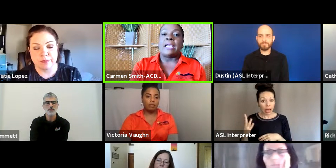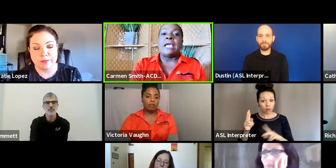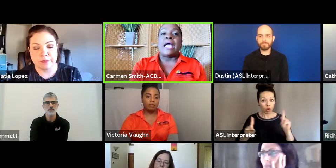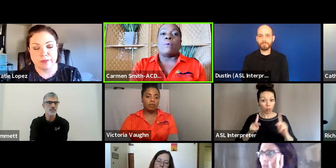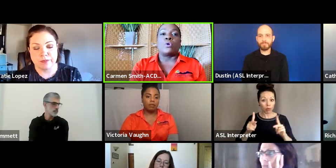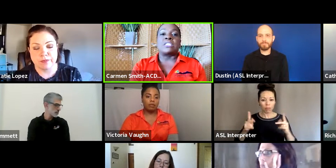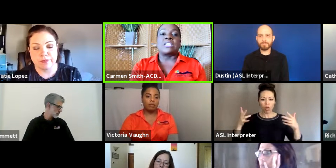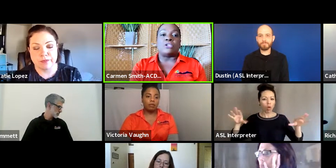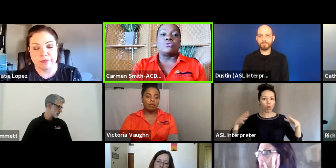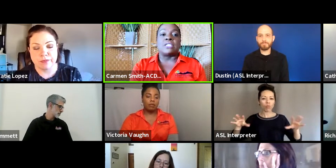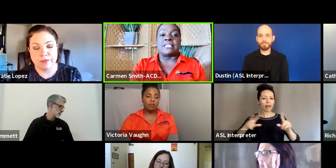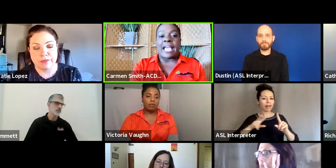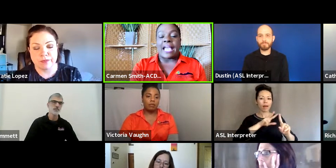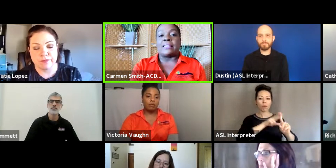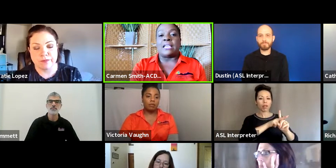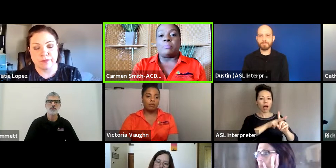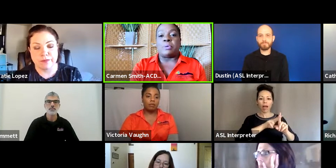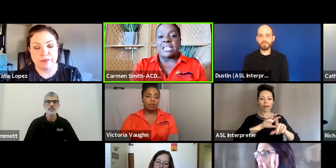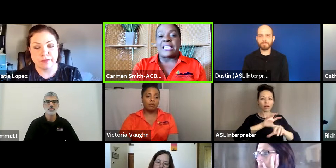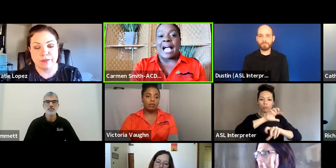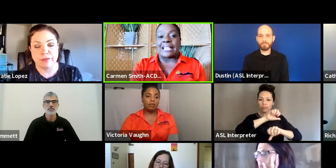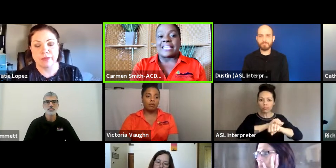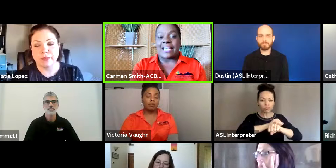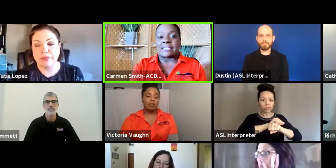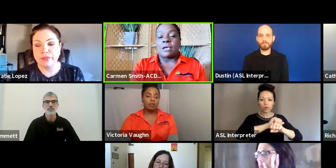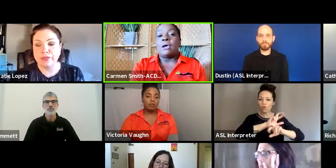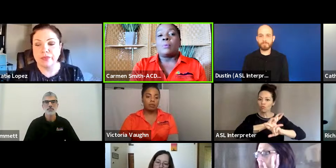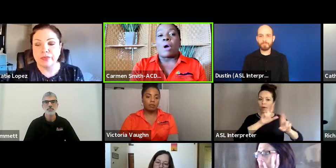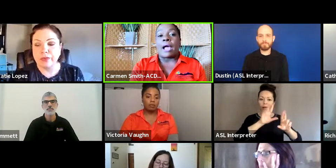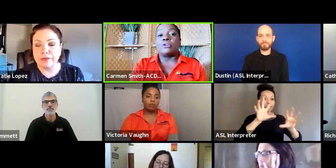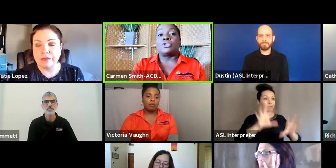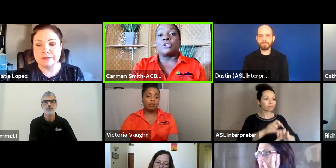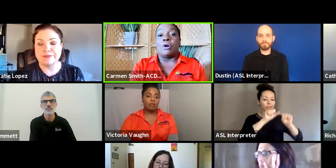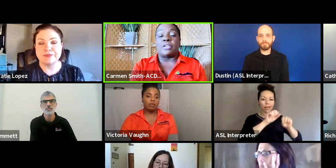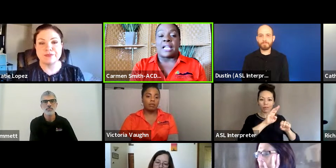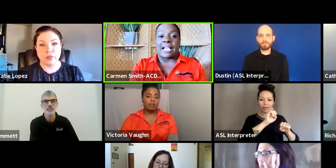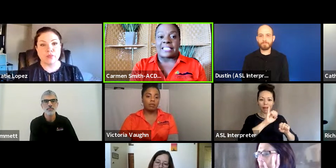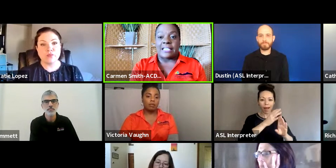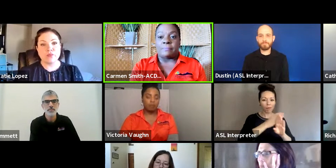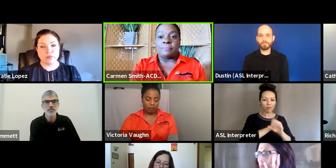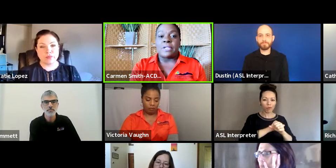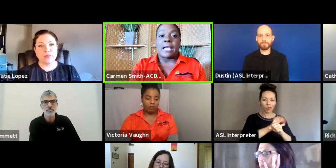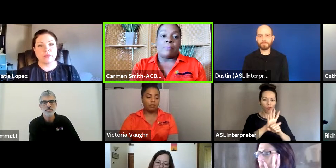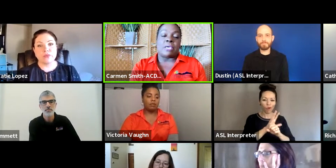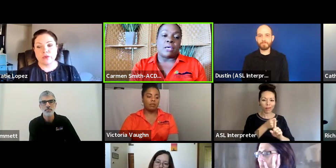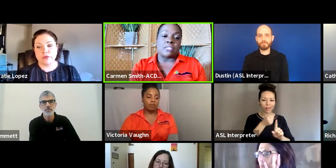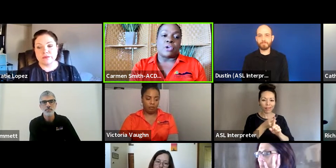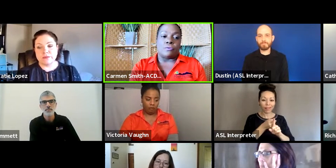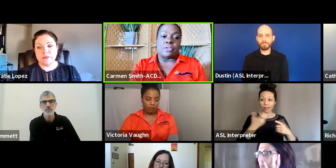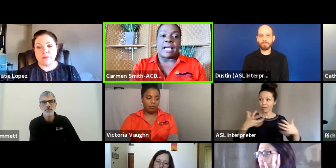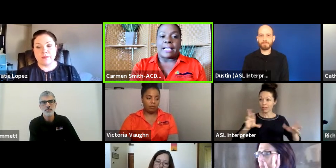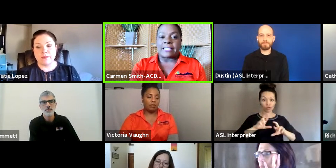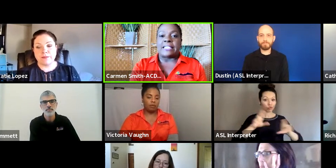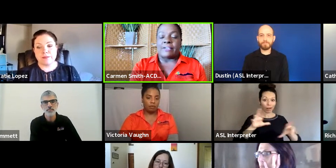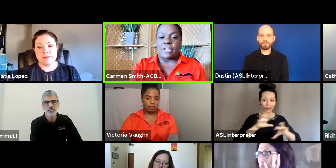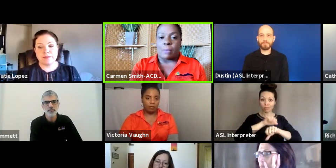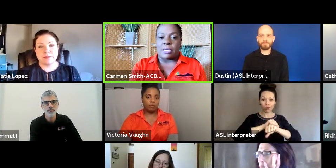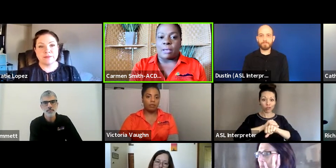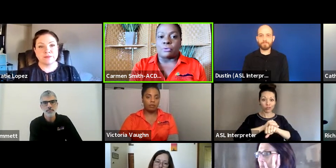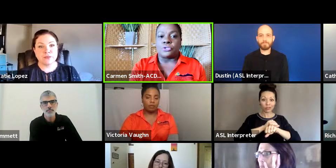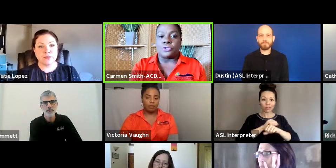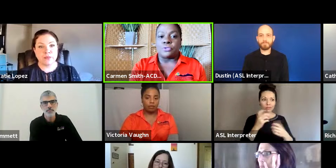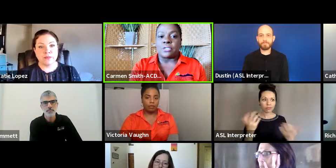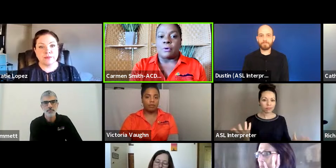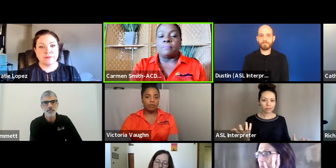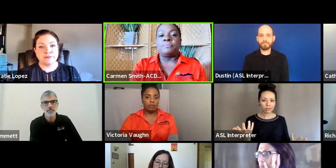already applied and were scheduled to take the BEI test prior to COVID-19. And because of COVID-19,